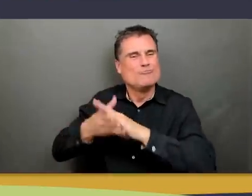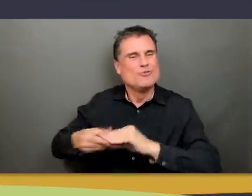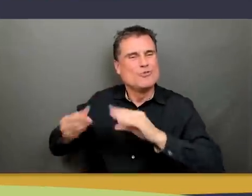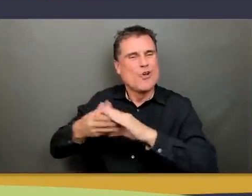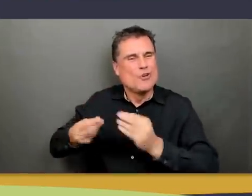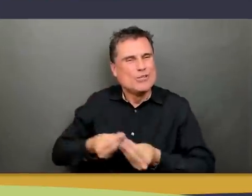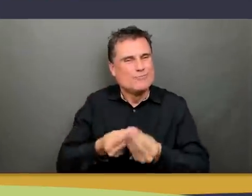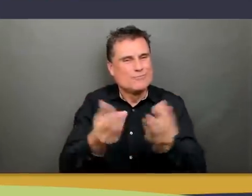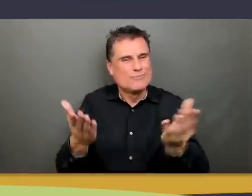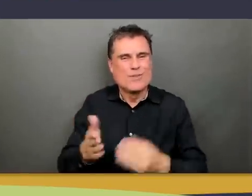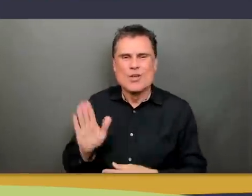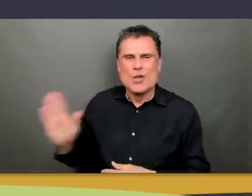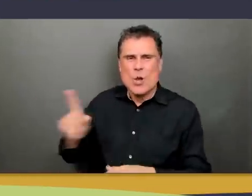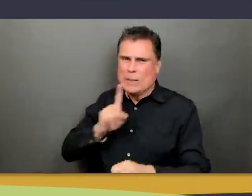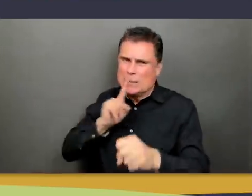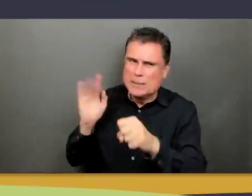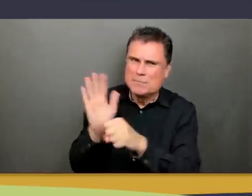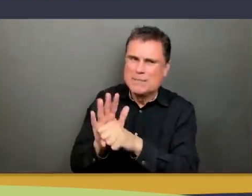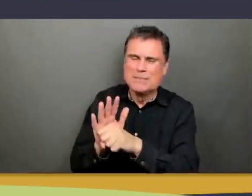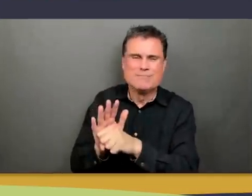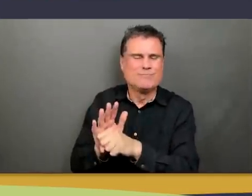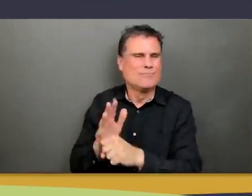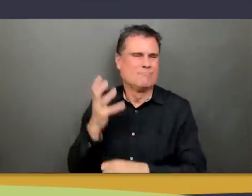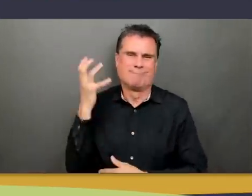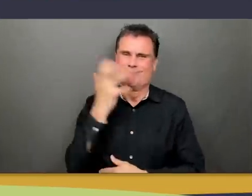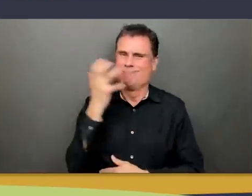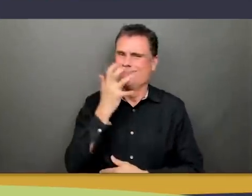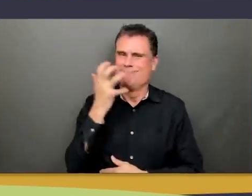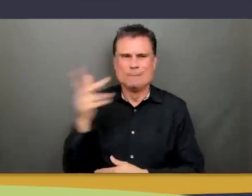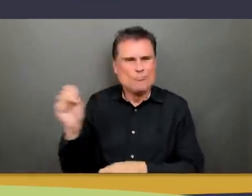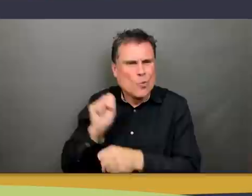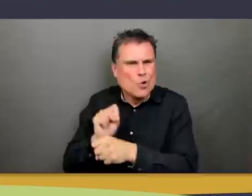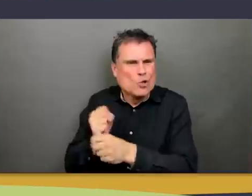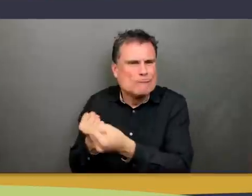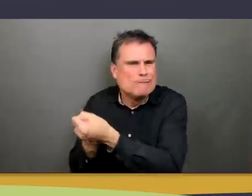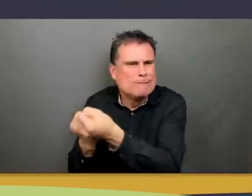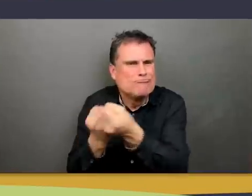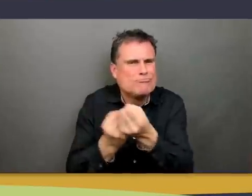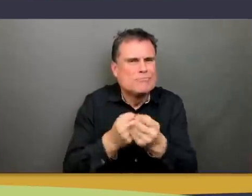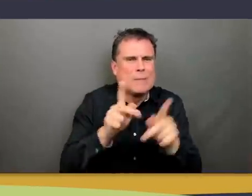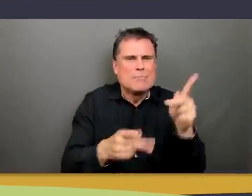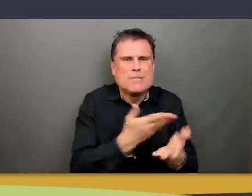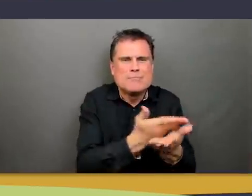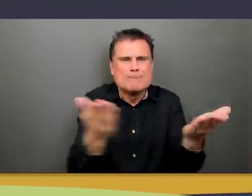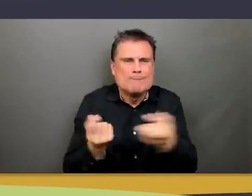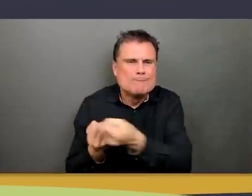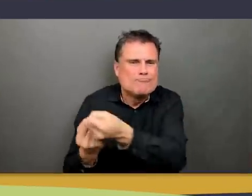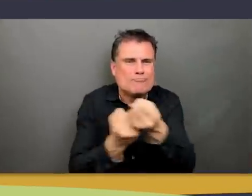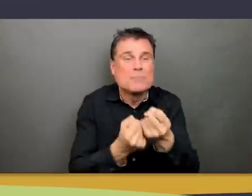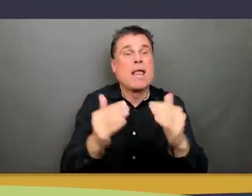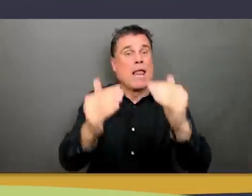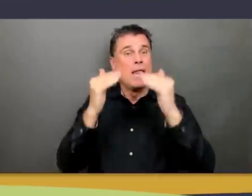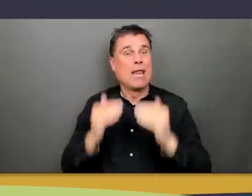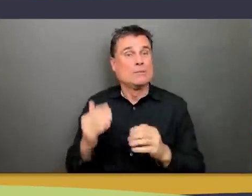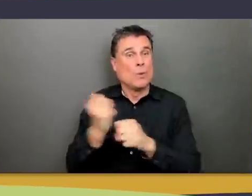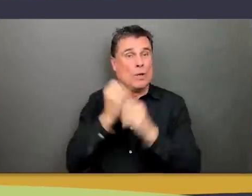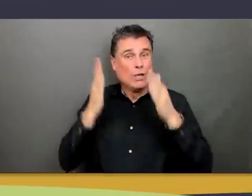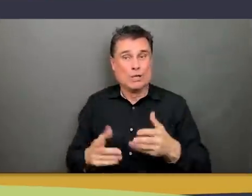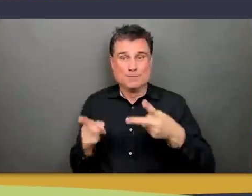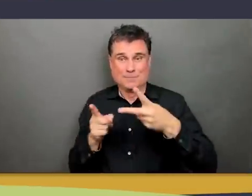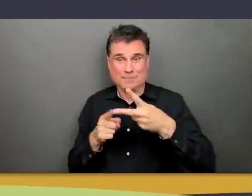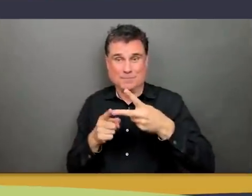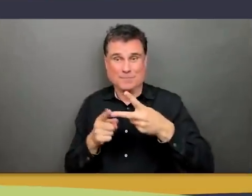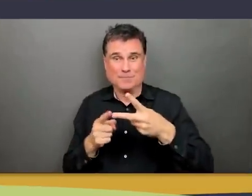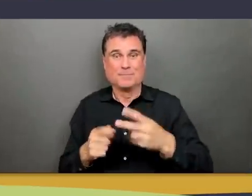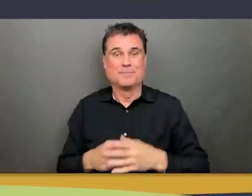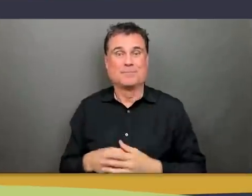our province. Our second recipient is Harman Singh Pandeer from Burnaby. Harman is being recognized